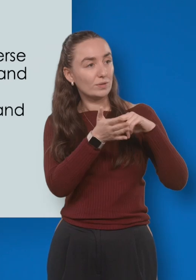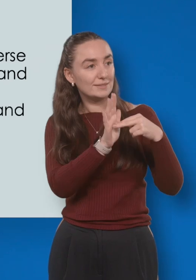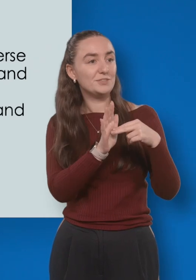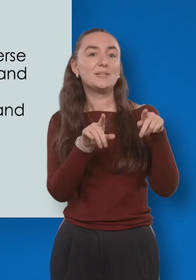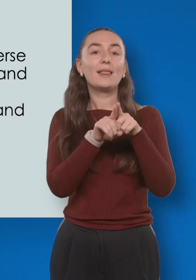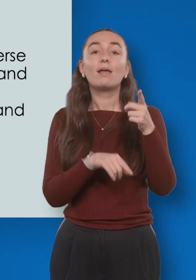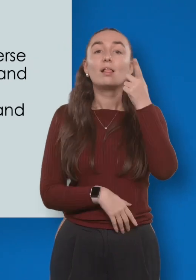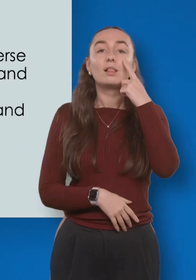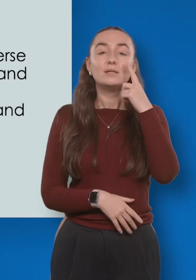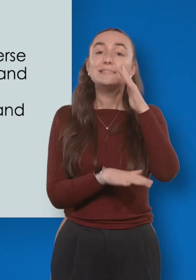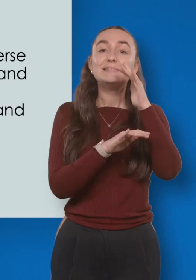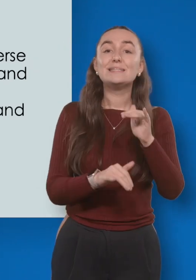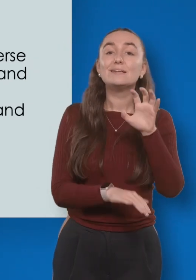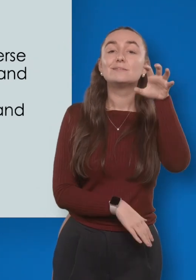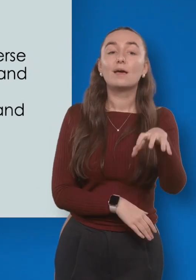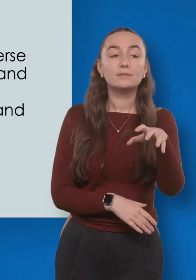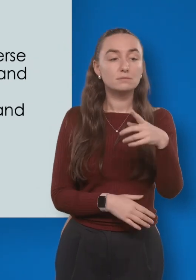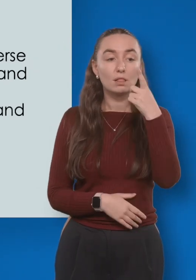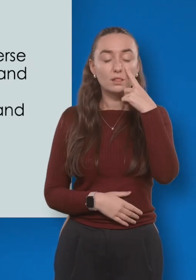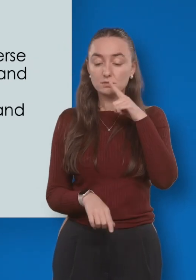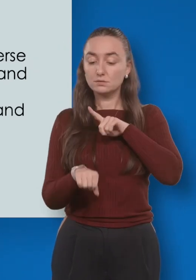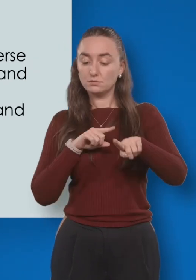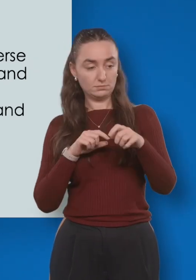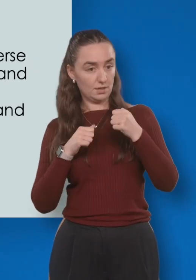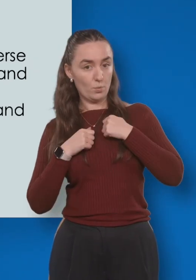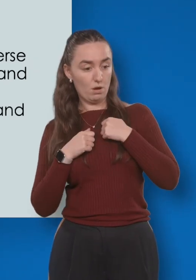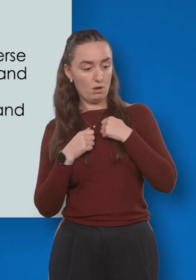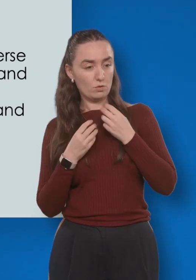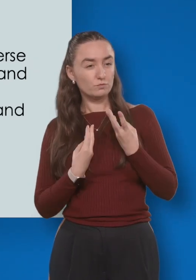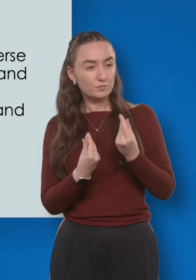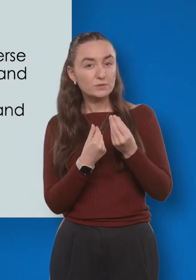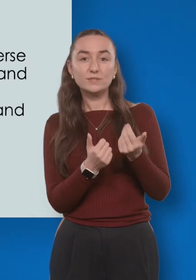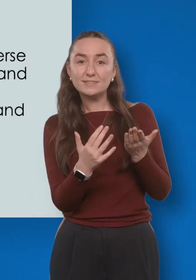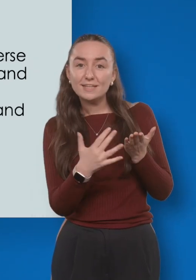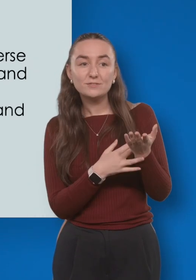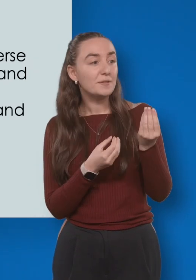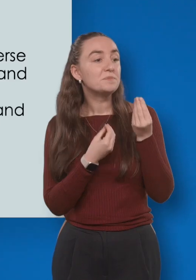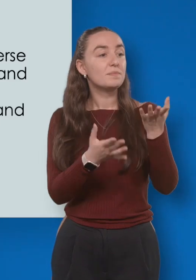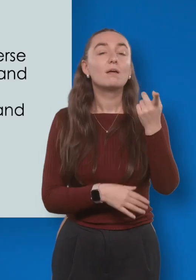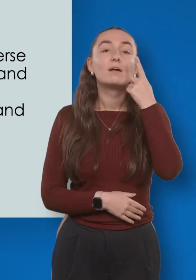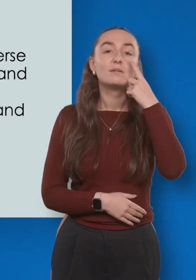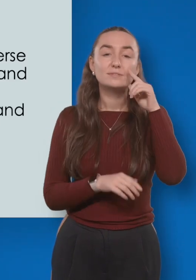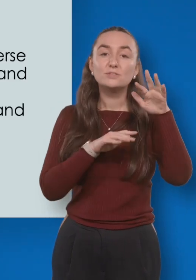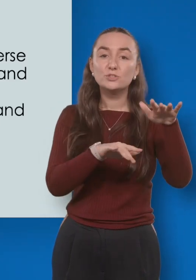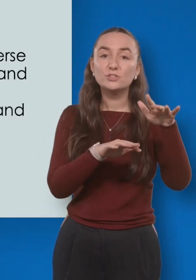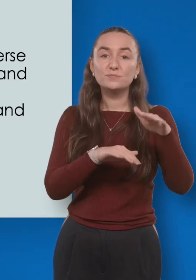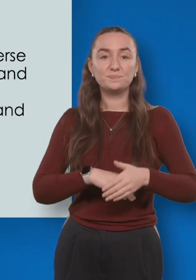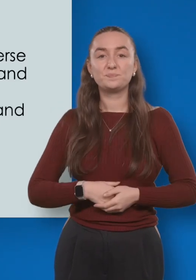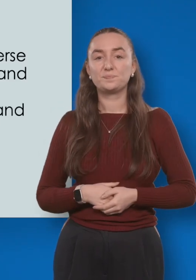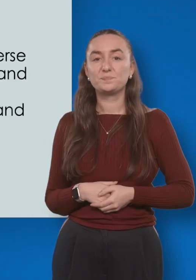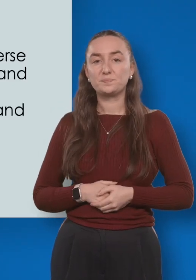for example, to test out some of the resources and interventions that we've been developing. And we